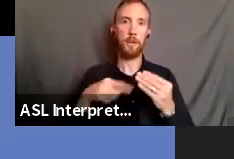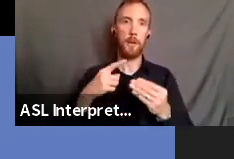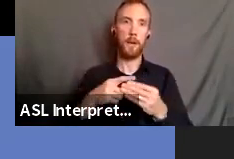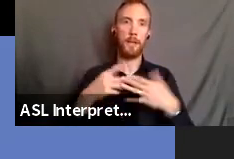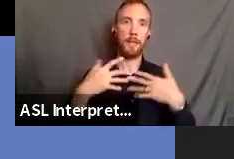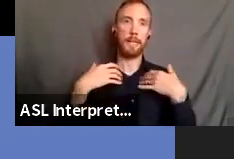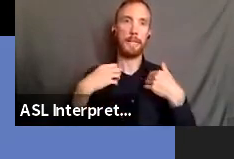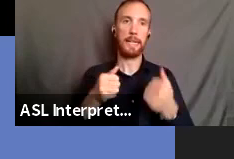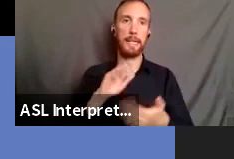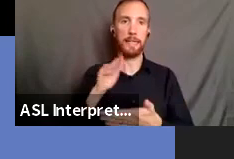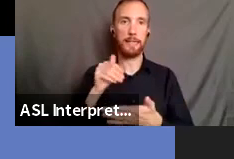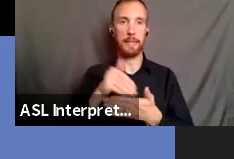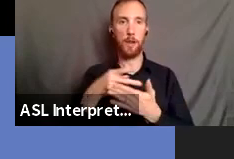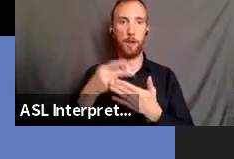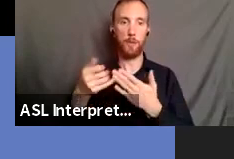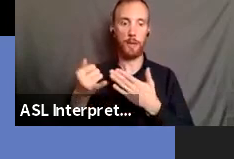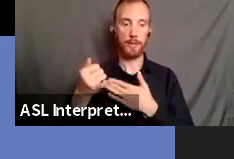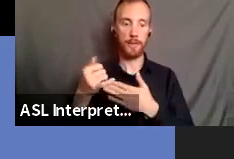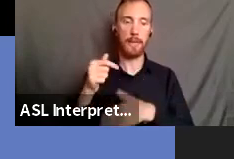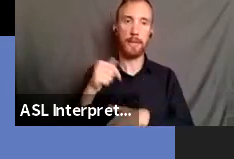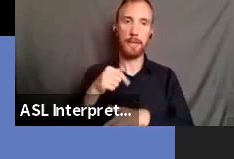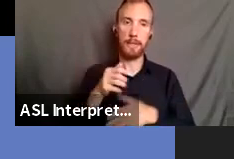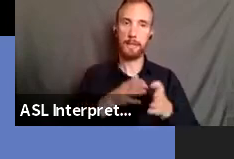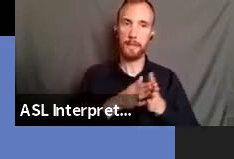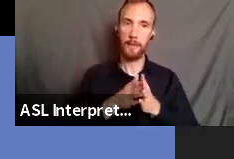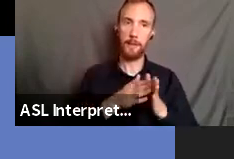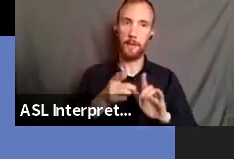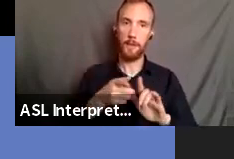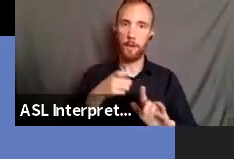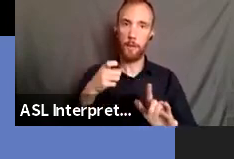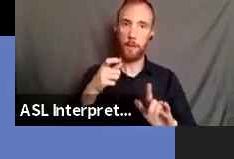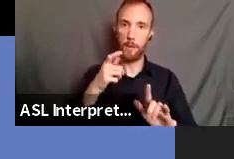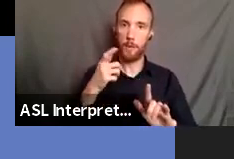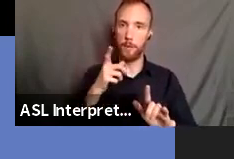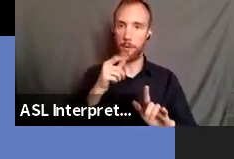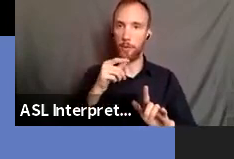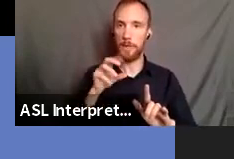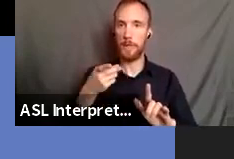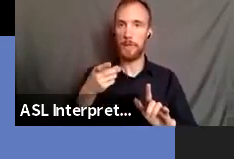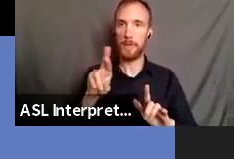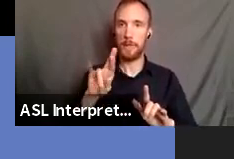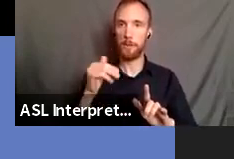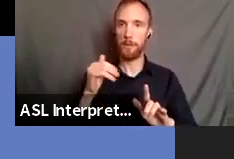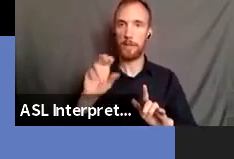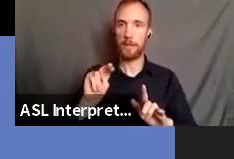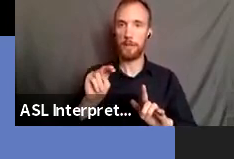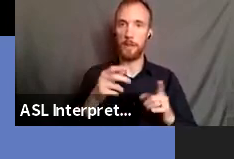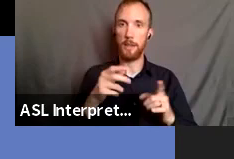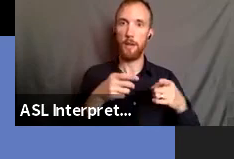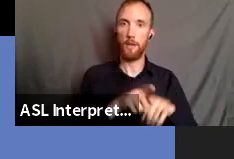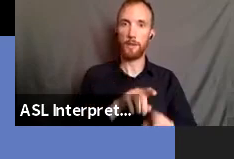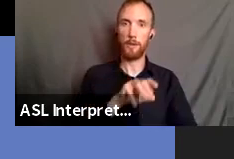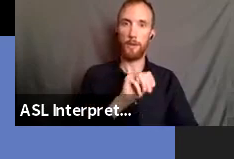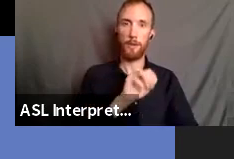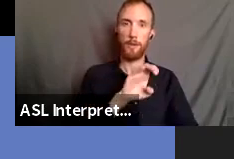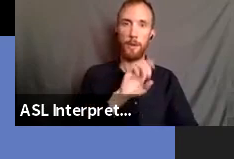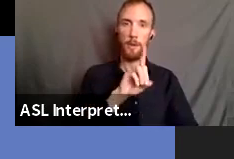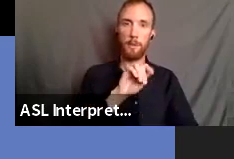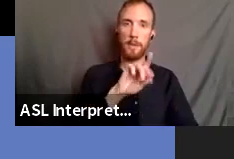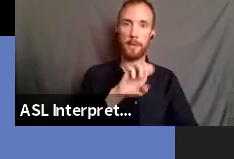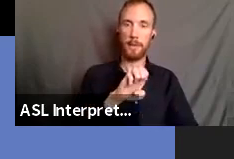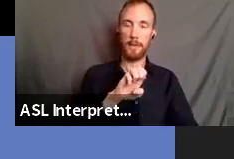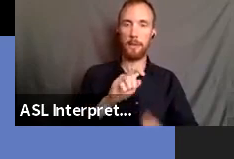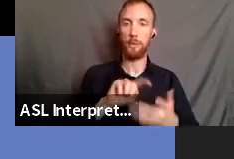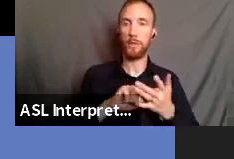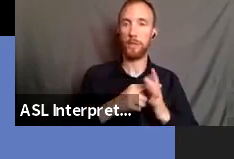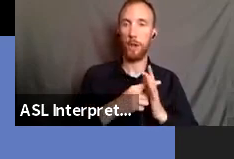this is actually an initiative through the vision leadership of dr jackson and chief mcdade that we began a year ago about a year ago